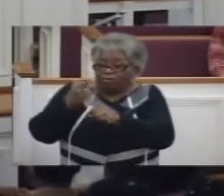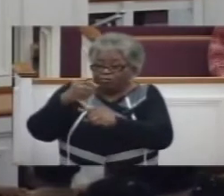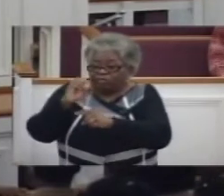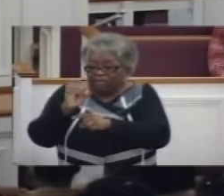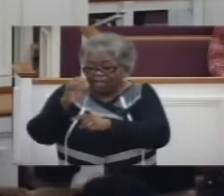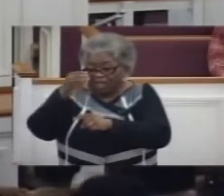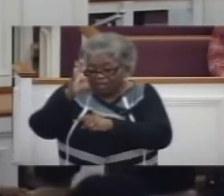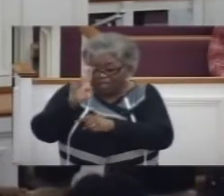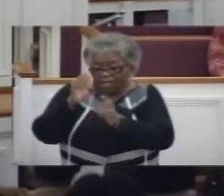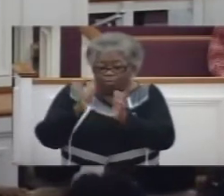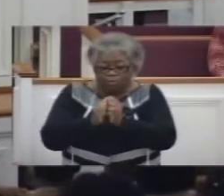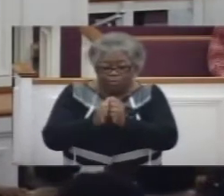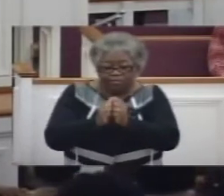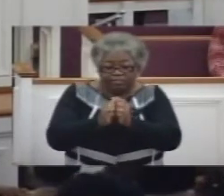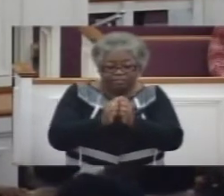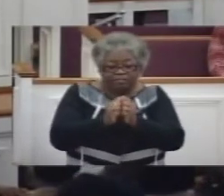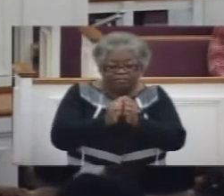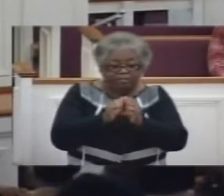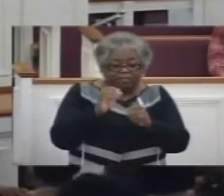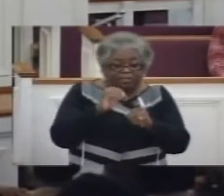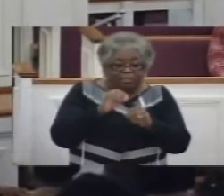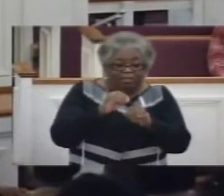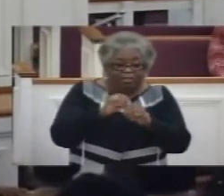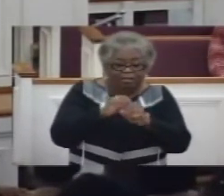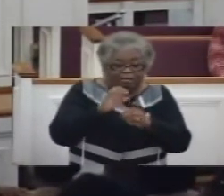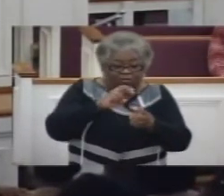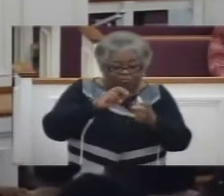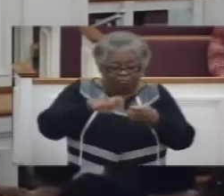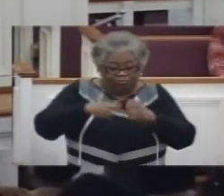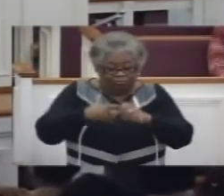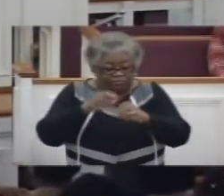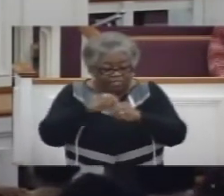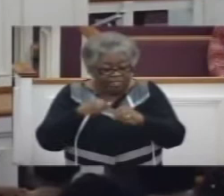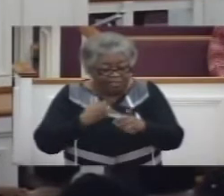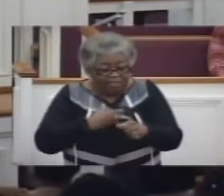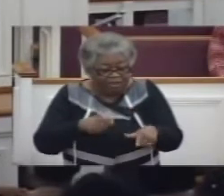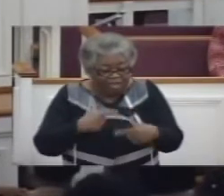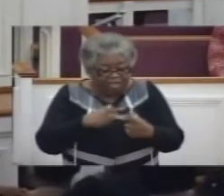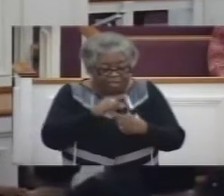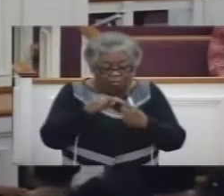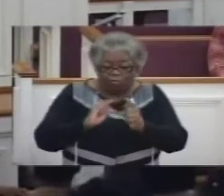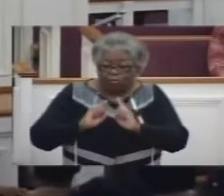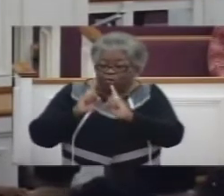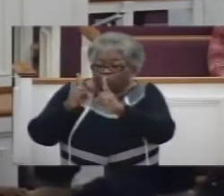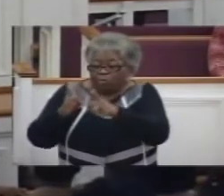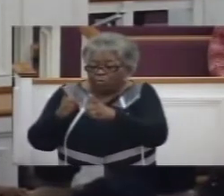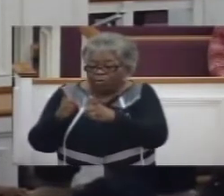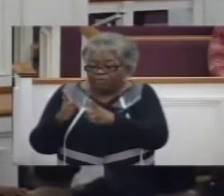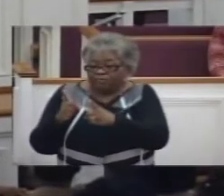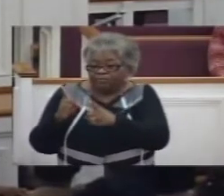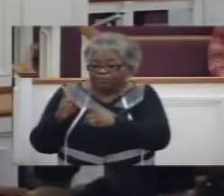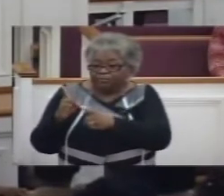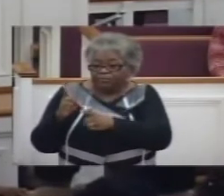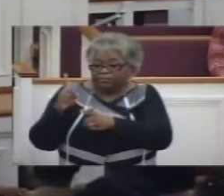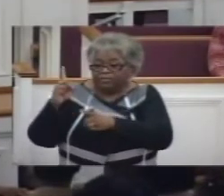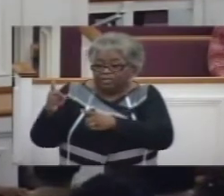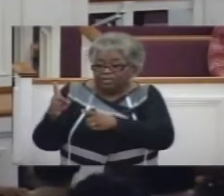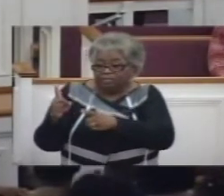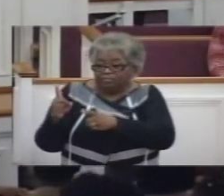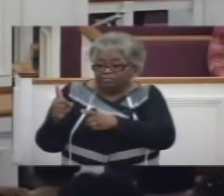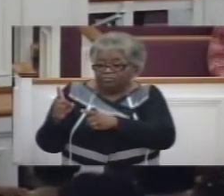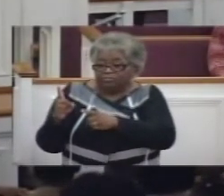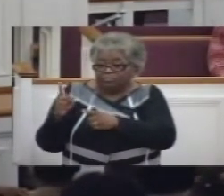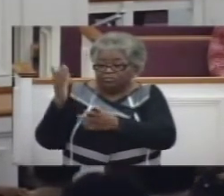with strings in our lives. When we come to him, we want to get rid of those